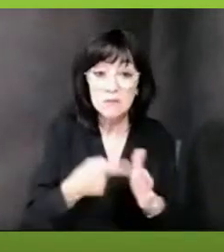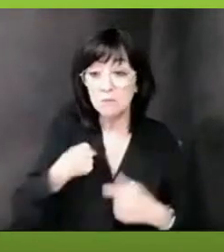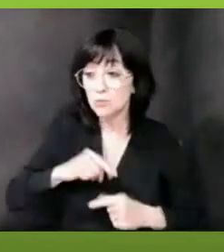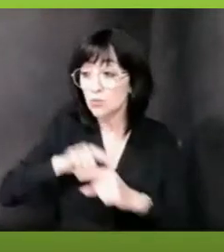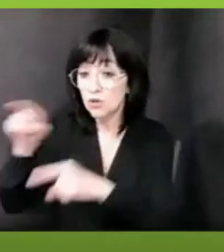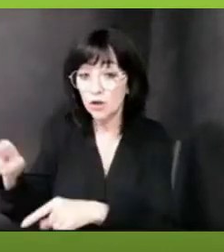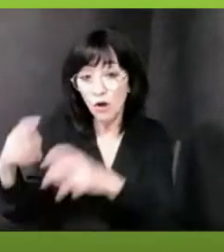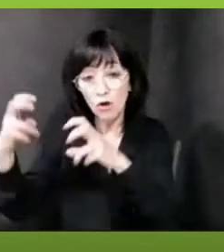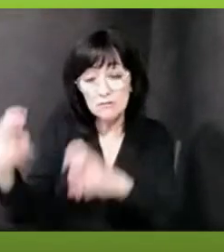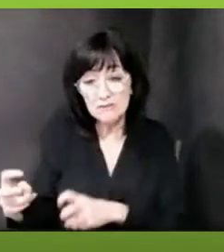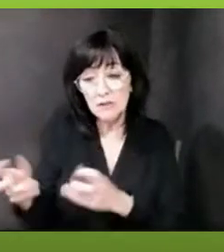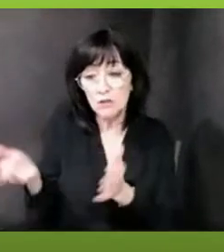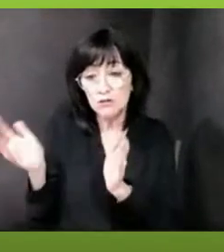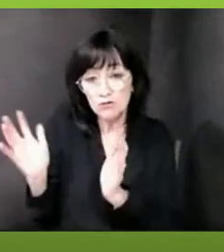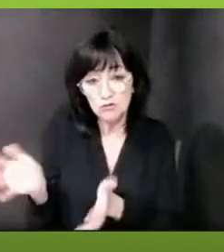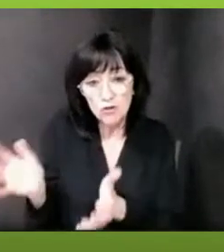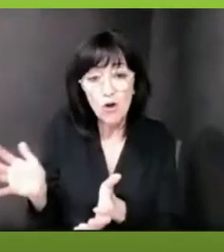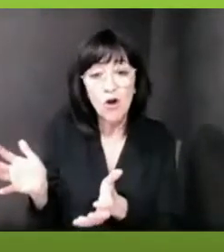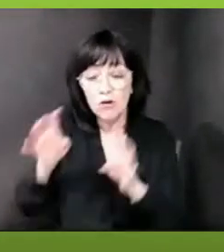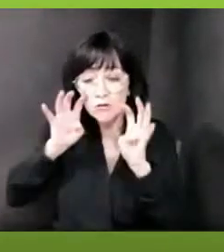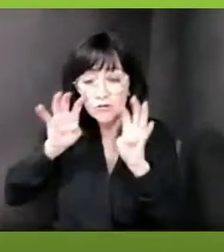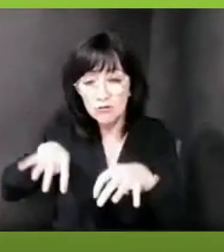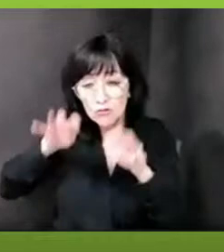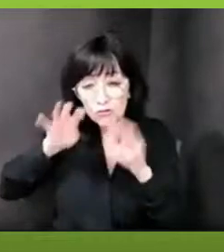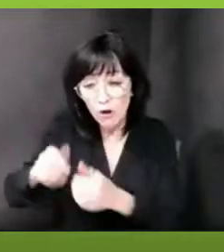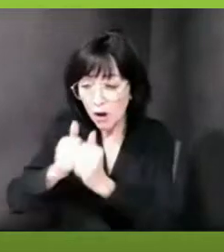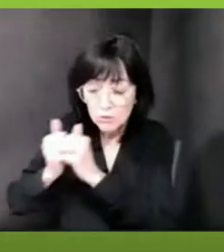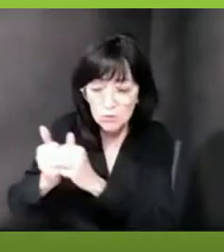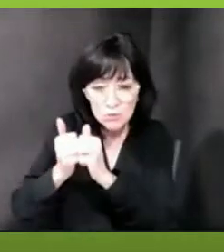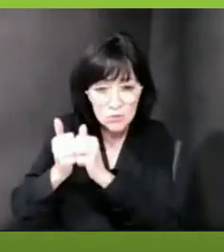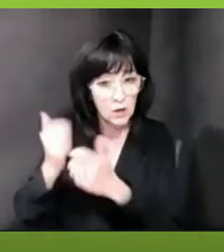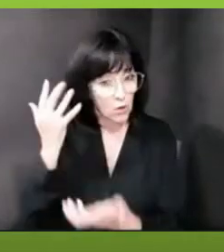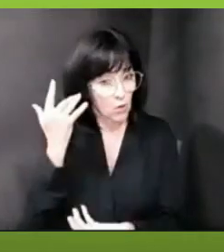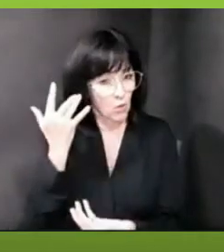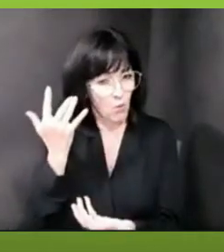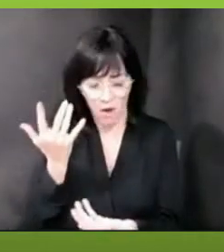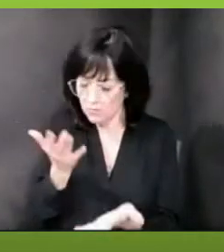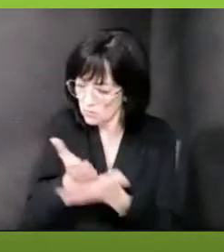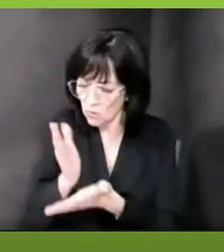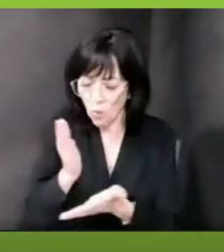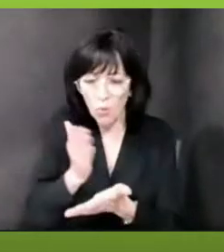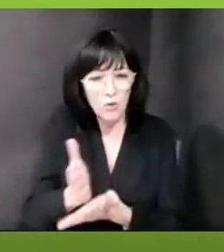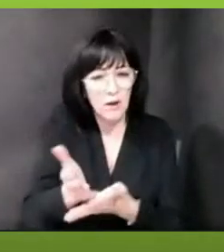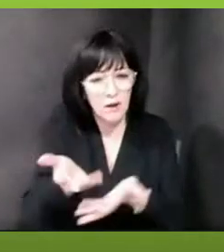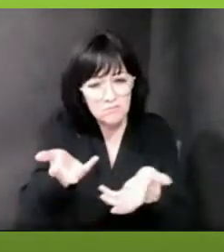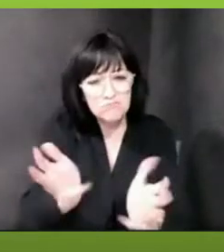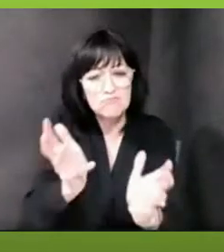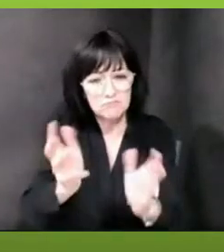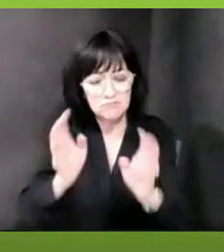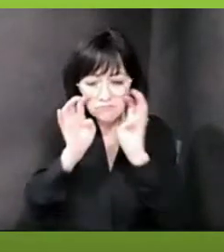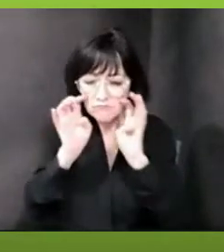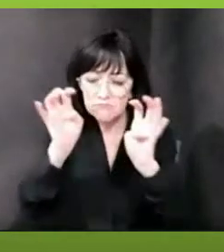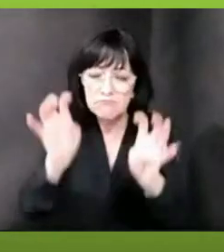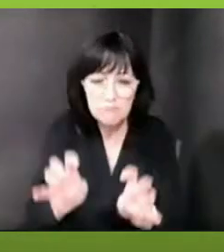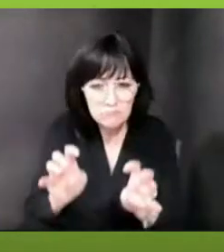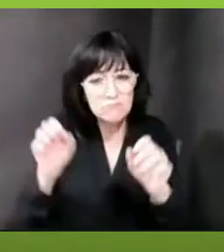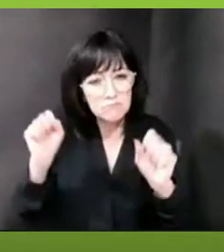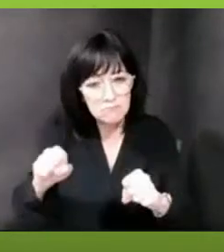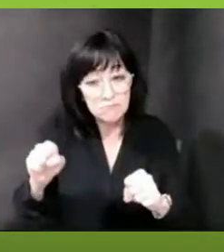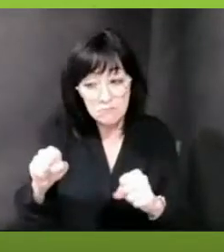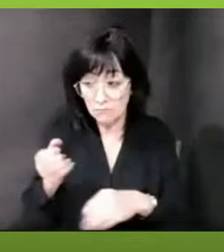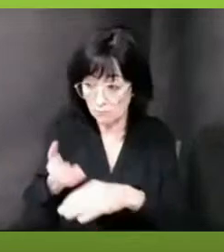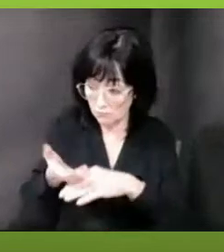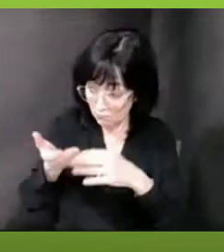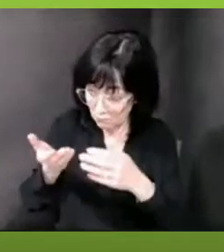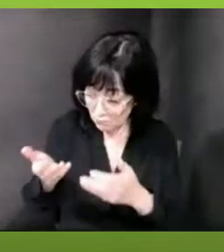crying together, because we need that support in crying. It's okay to cry, but we're also going to create a plan to move